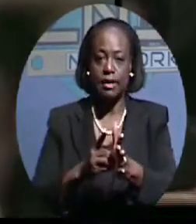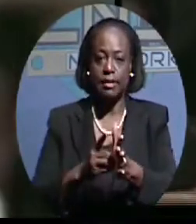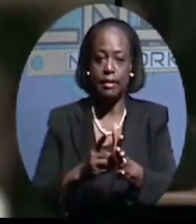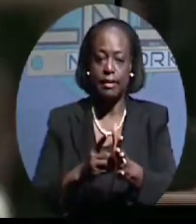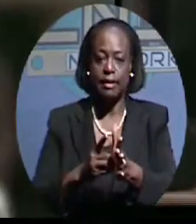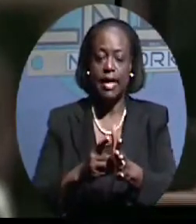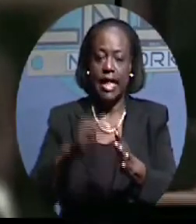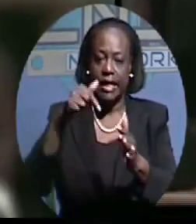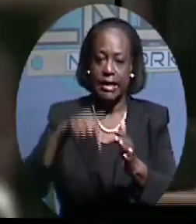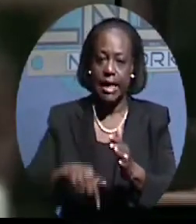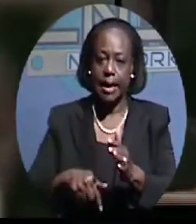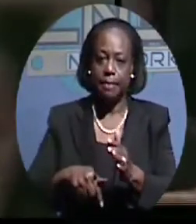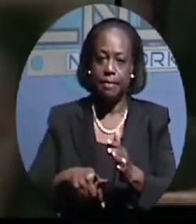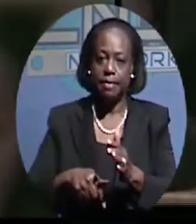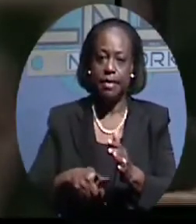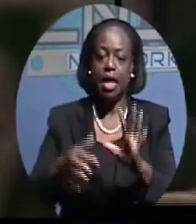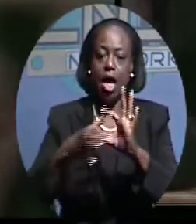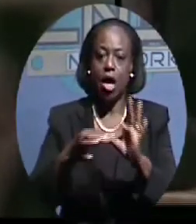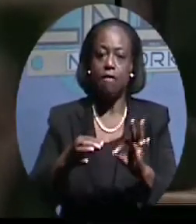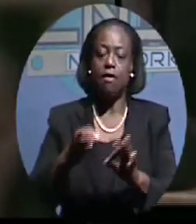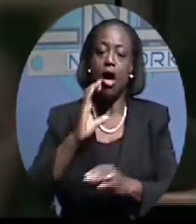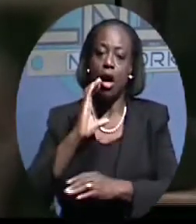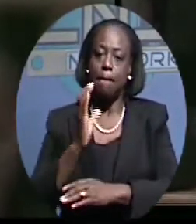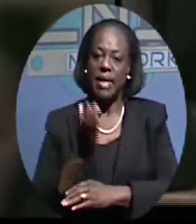depth in his commitment